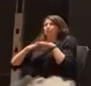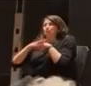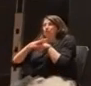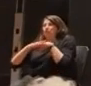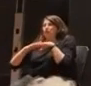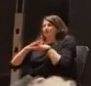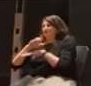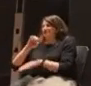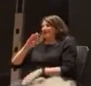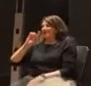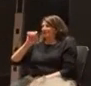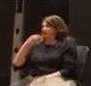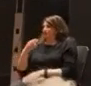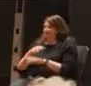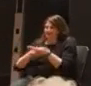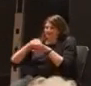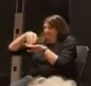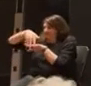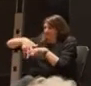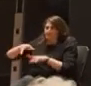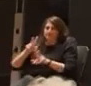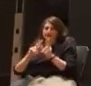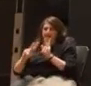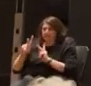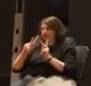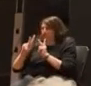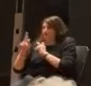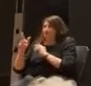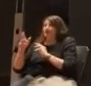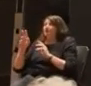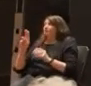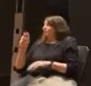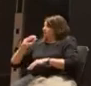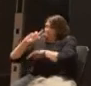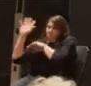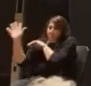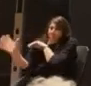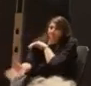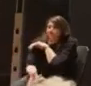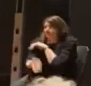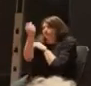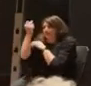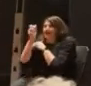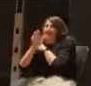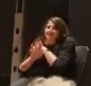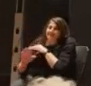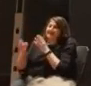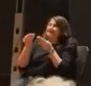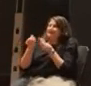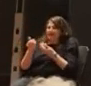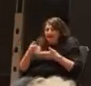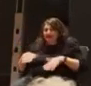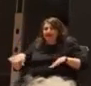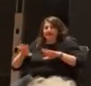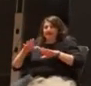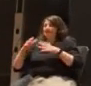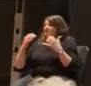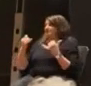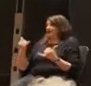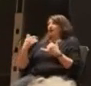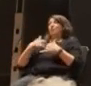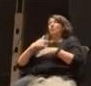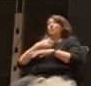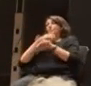were forcibly removed from this city, but today we honor their continued endurance with deep respect and gratitude for their